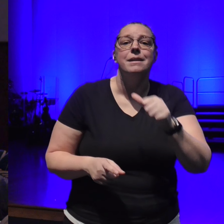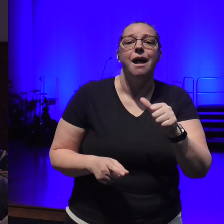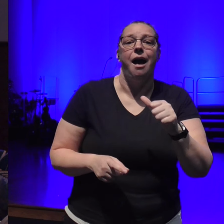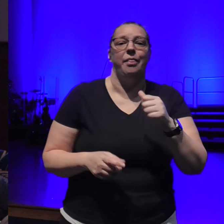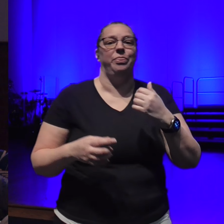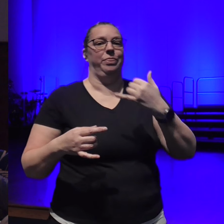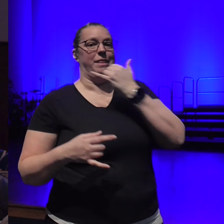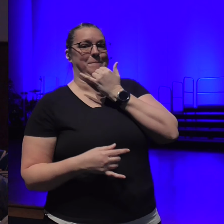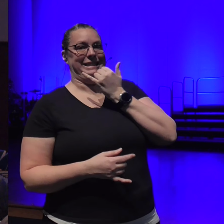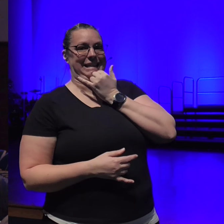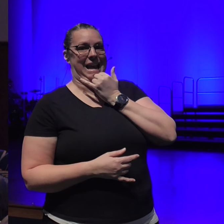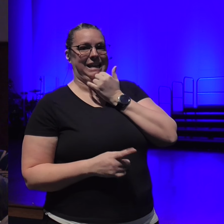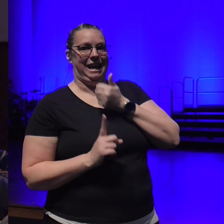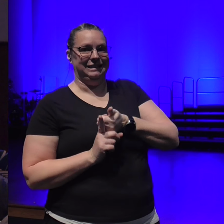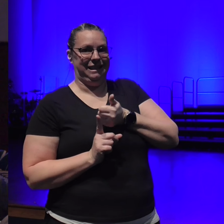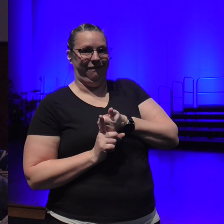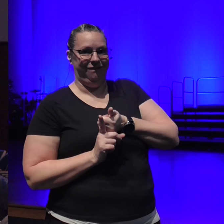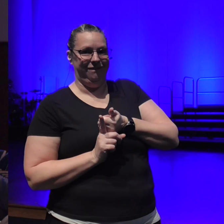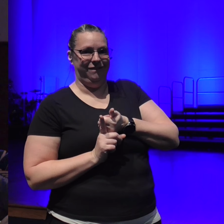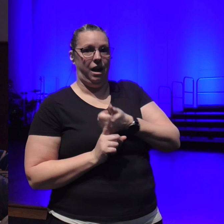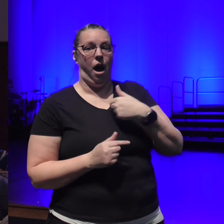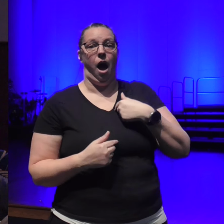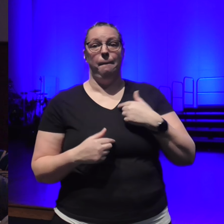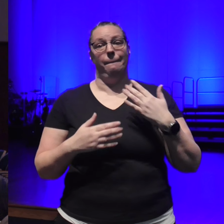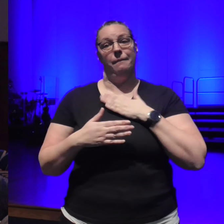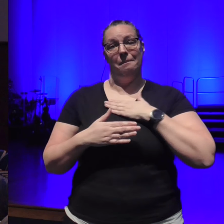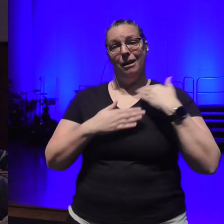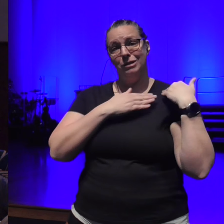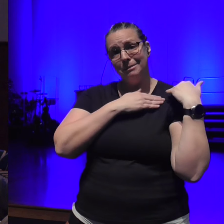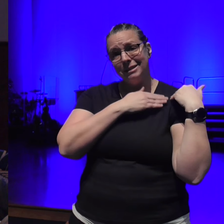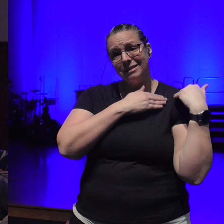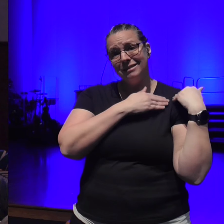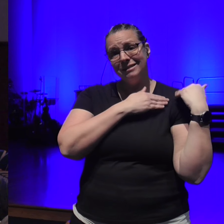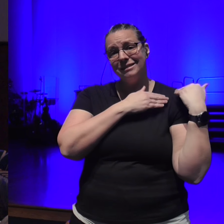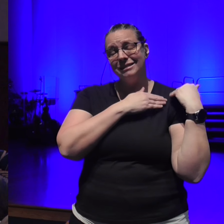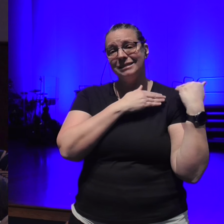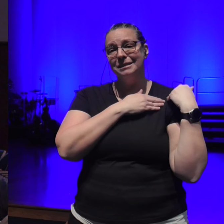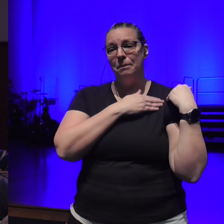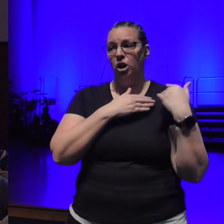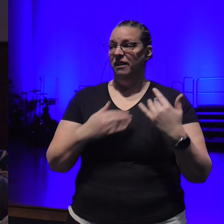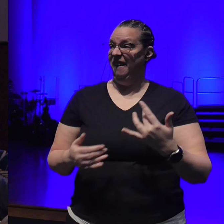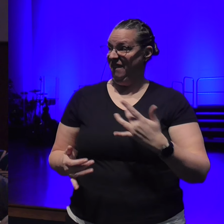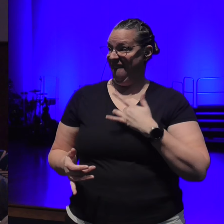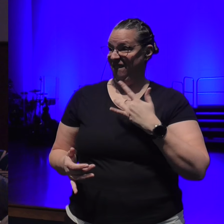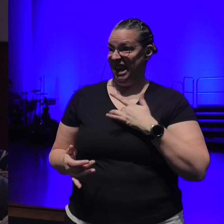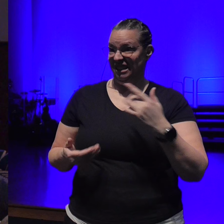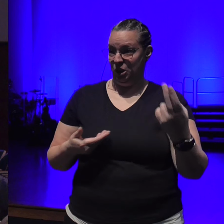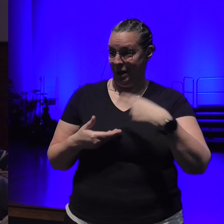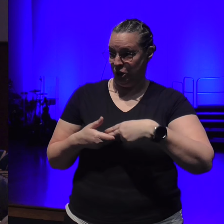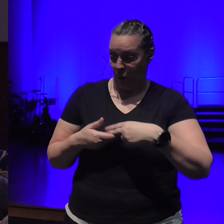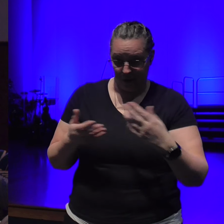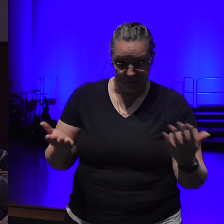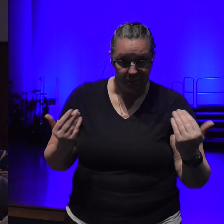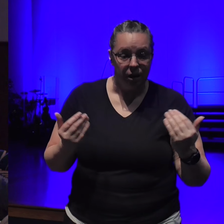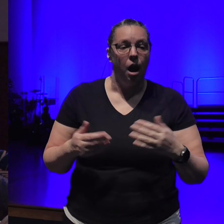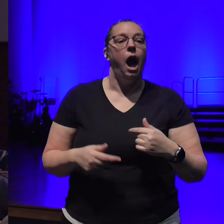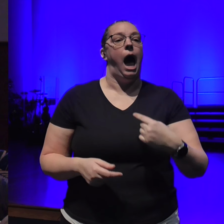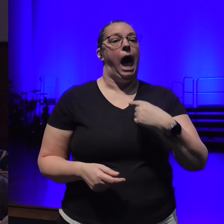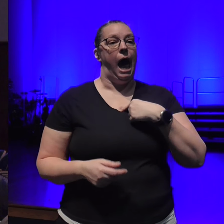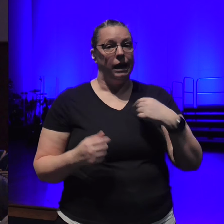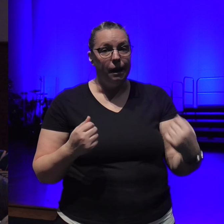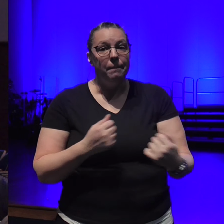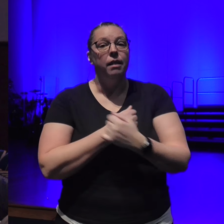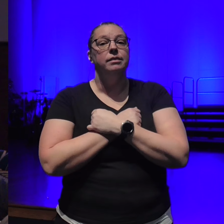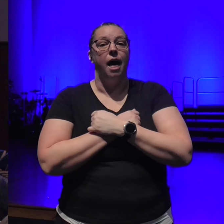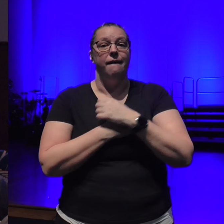mistakes. I am my responsibility. If it feels good, say this one along with me. I am